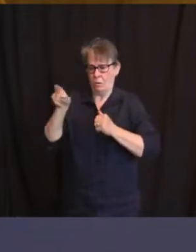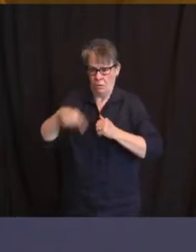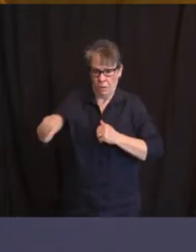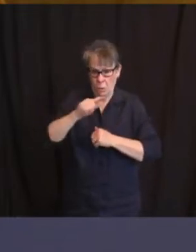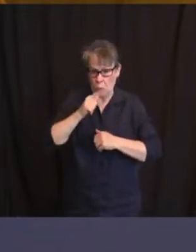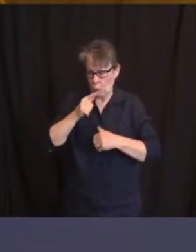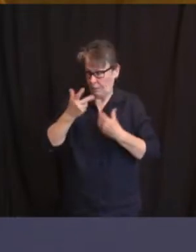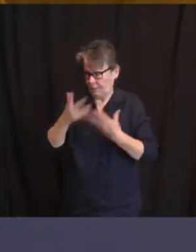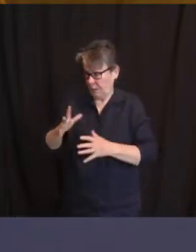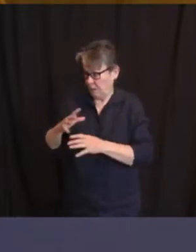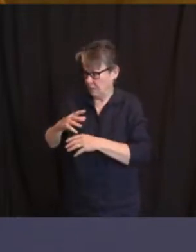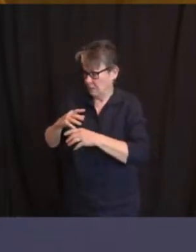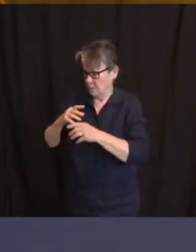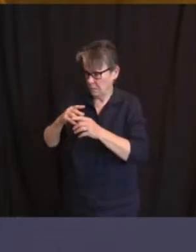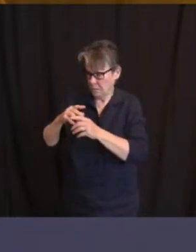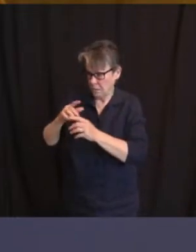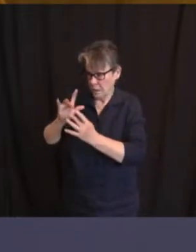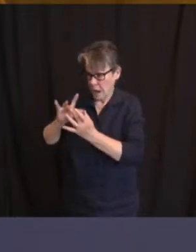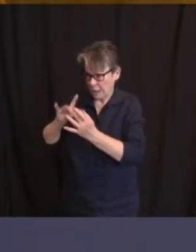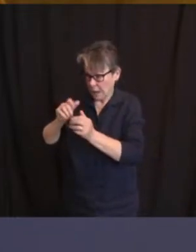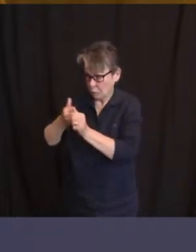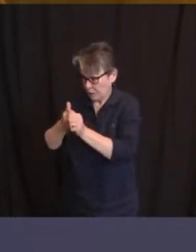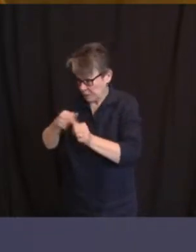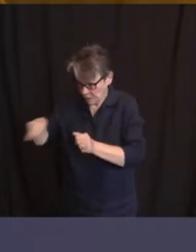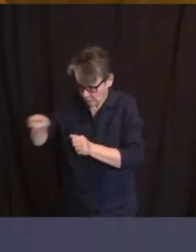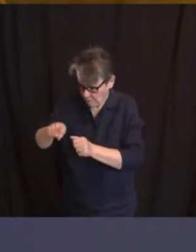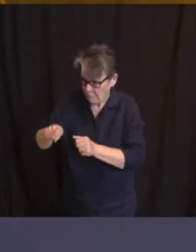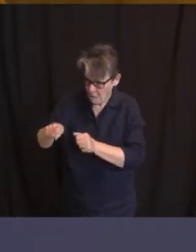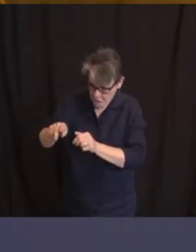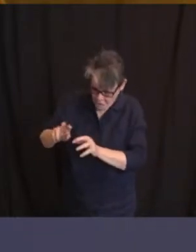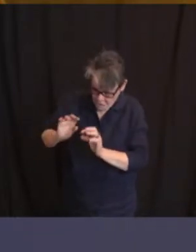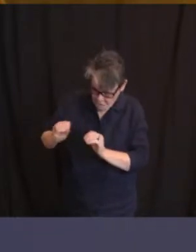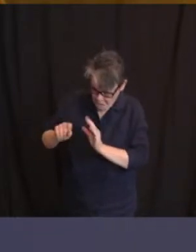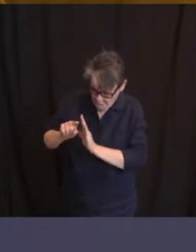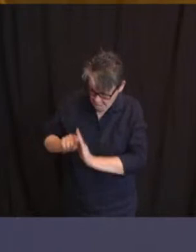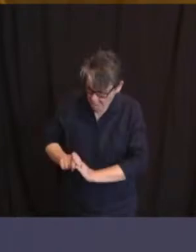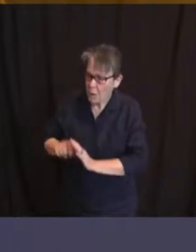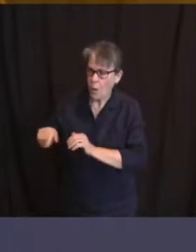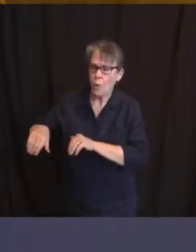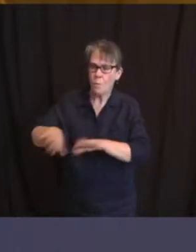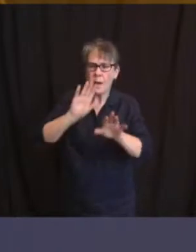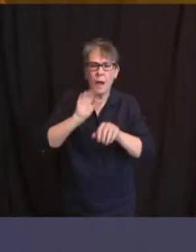result in enforcement action, including license, suspension, or revocations.